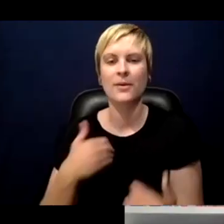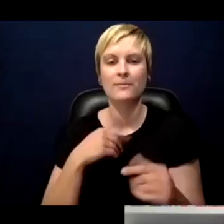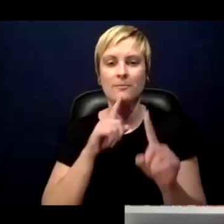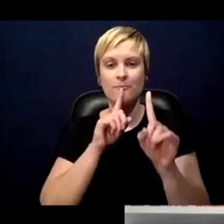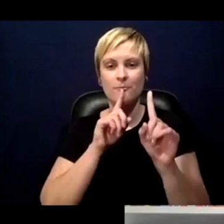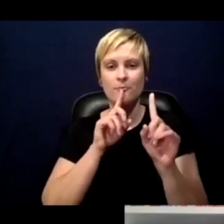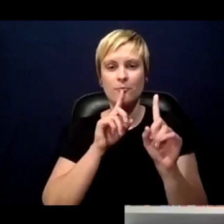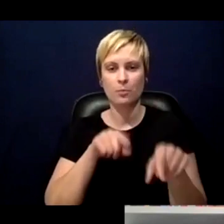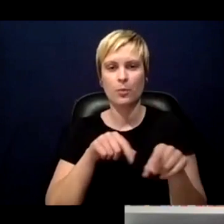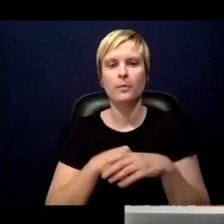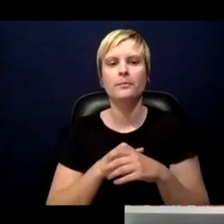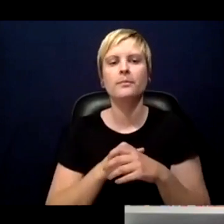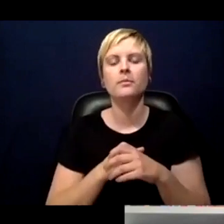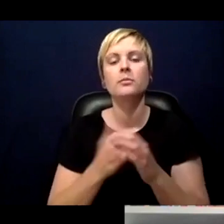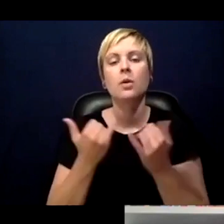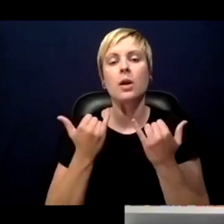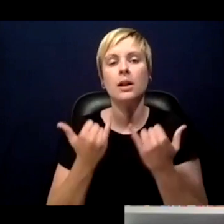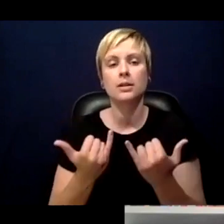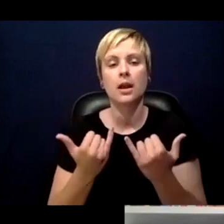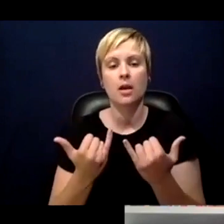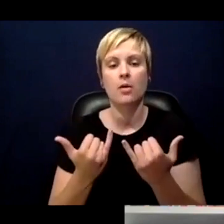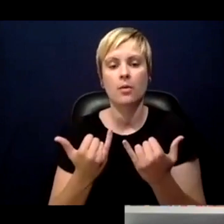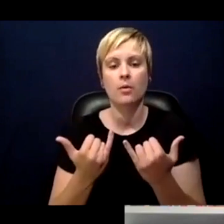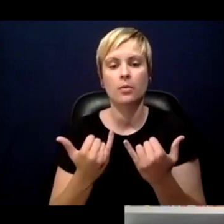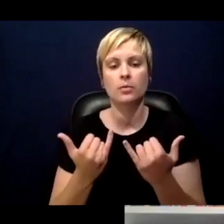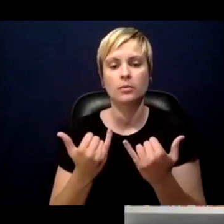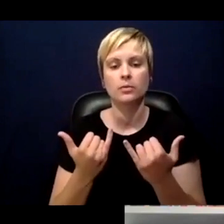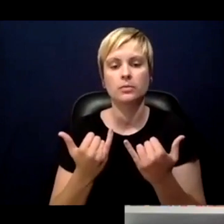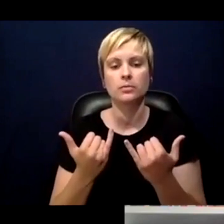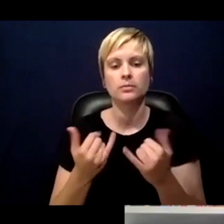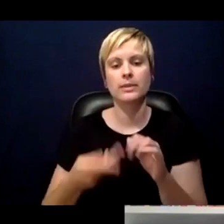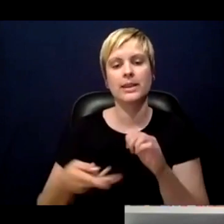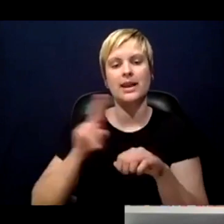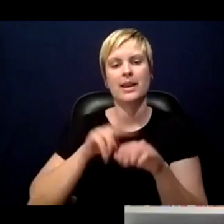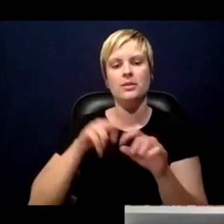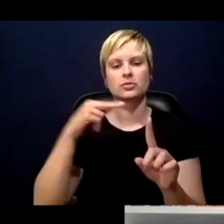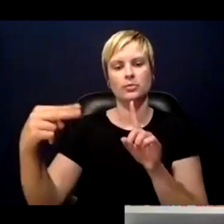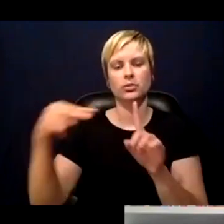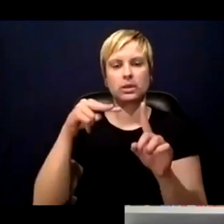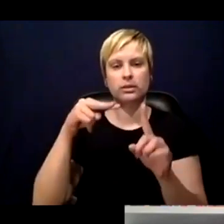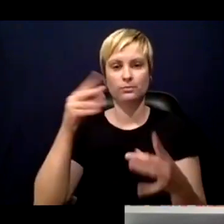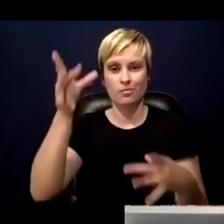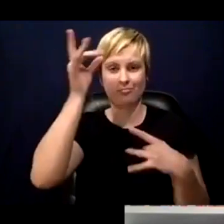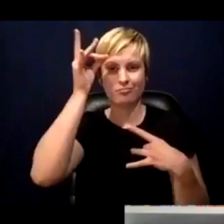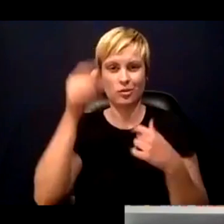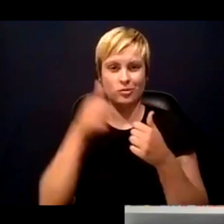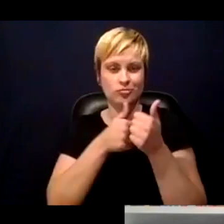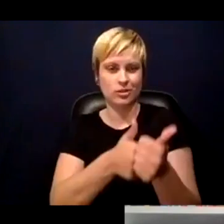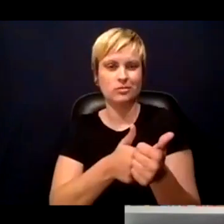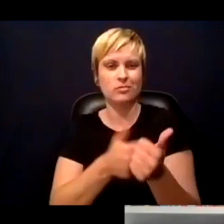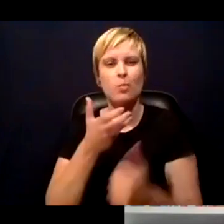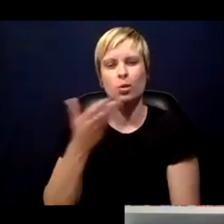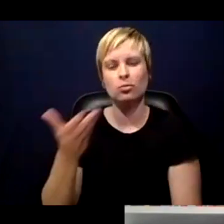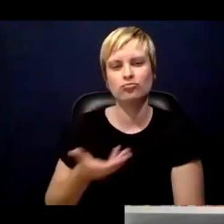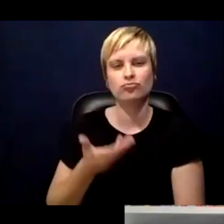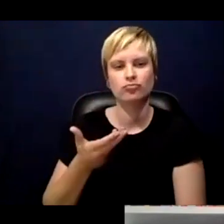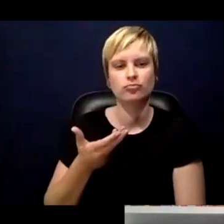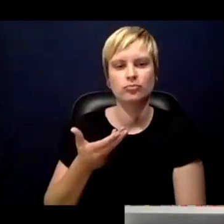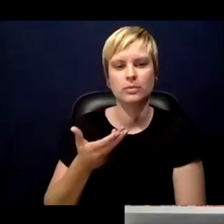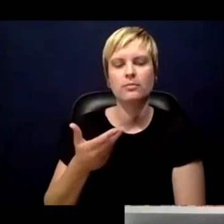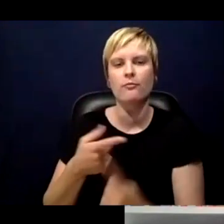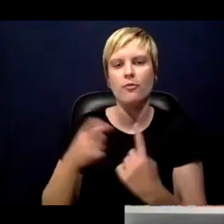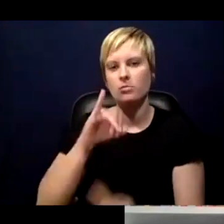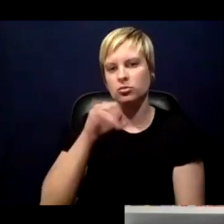So now to turn for a national perspective on contact tracing, I'd like to bring in our guest from Johns